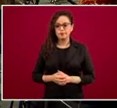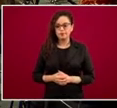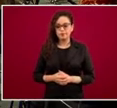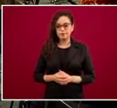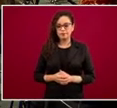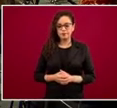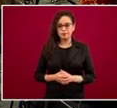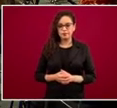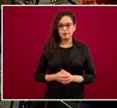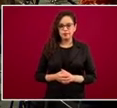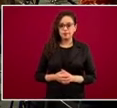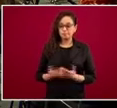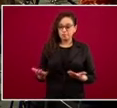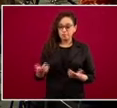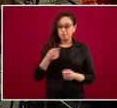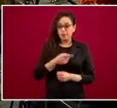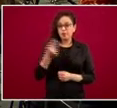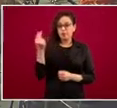So